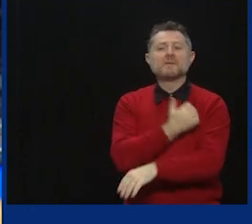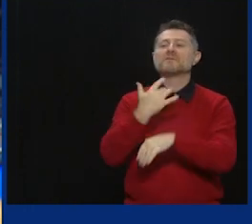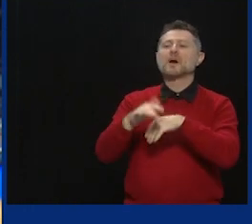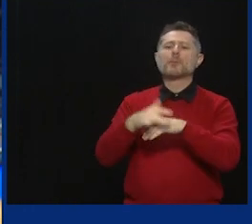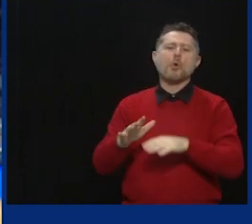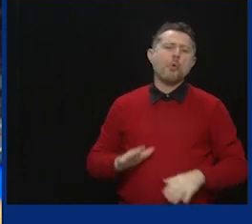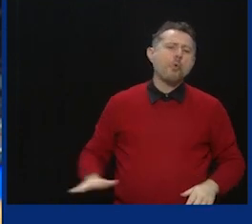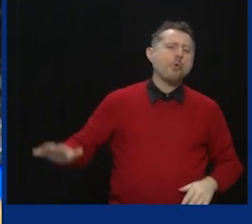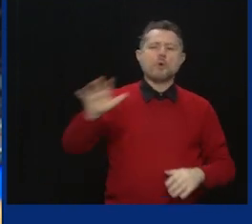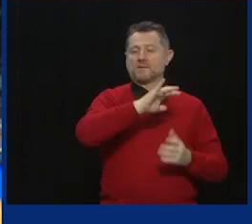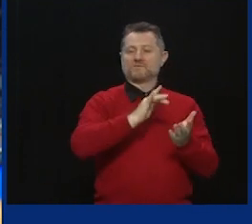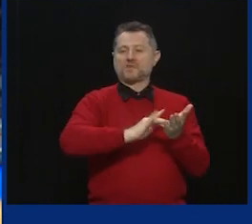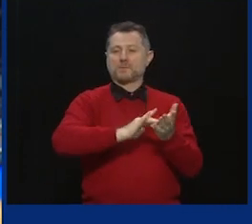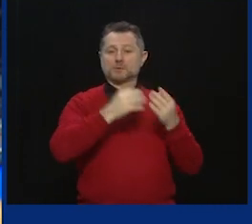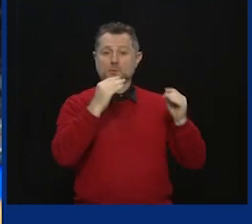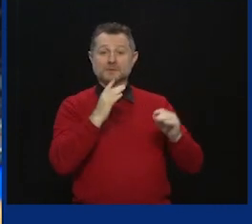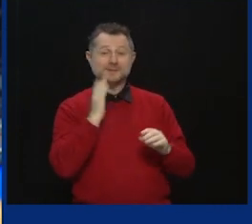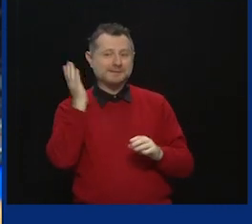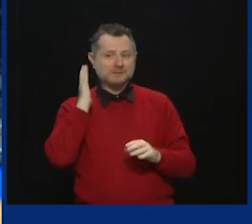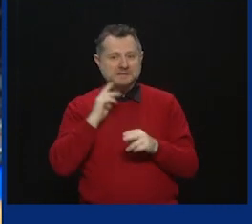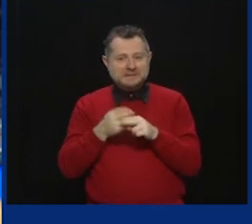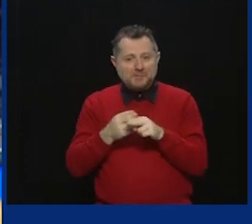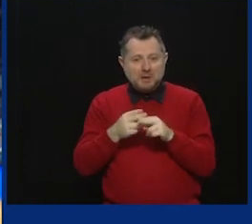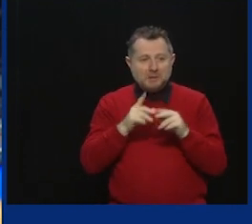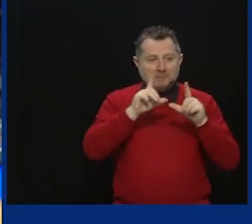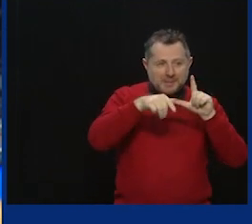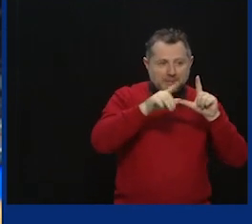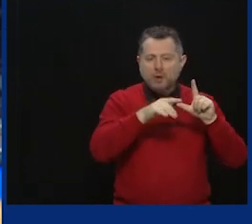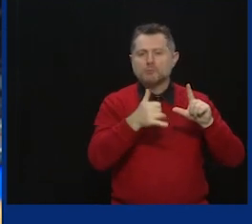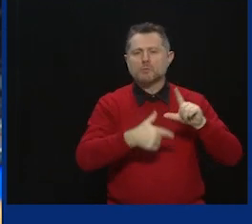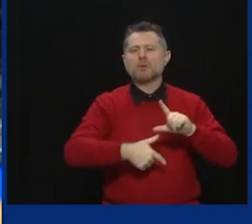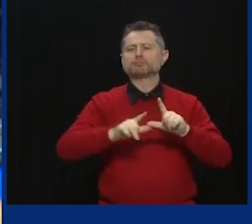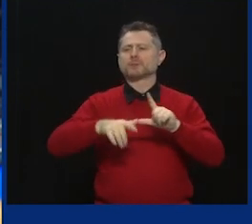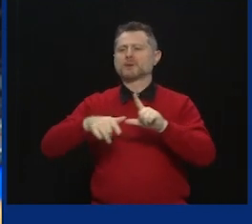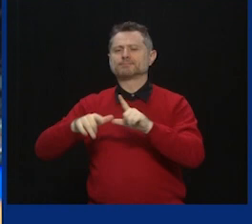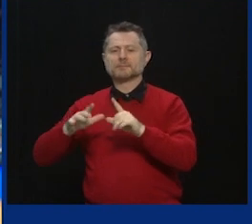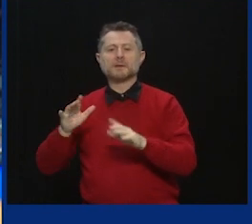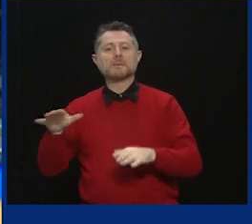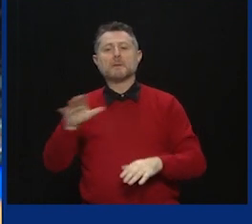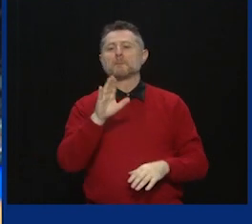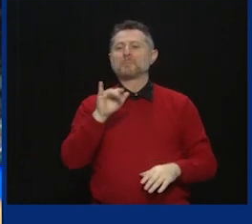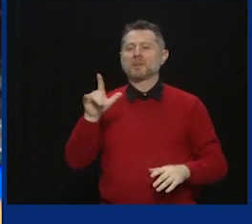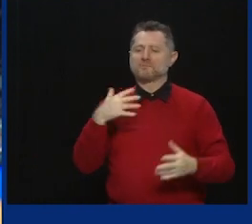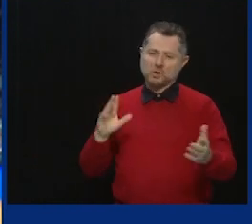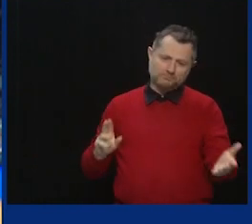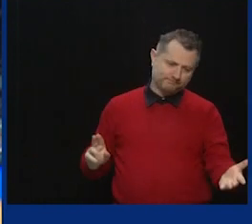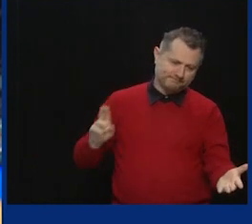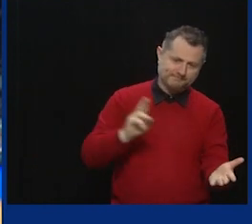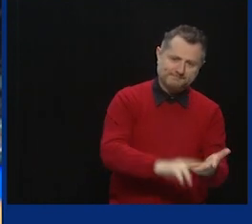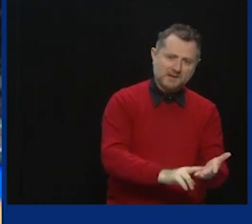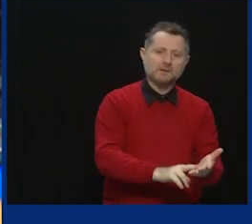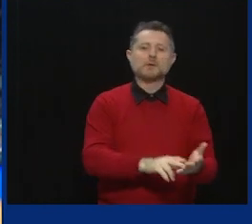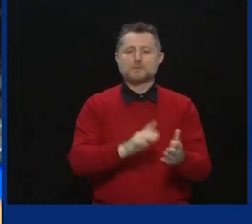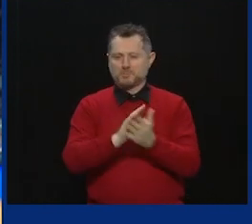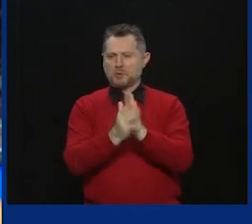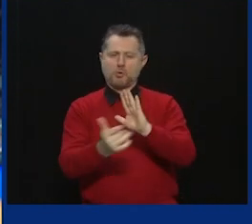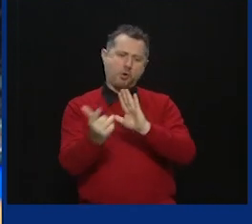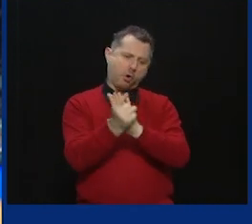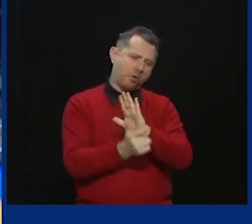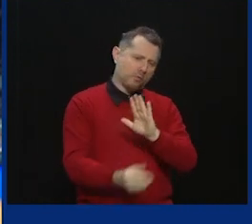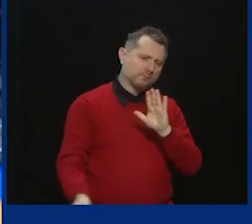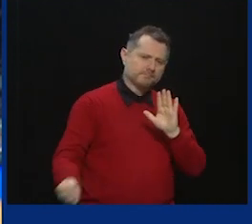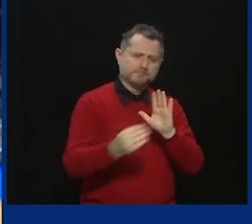It was only temporary. It was supposed to expire in a few months. And I'm signing a bill into law. That's what I do as governor. I sign bills into law to